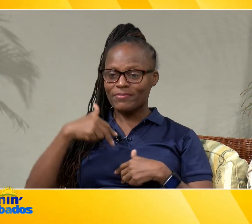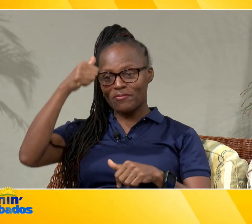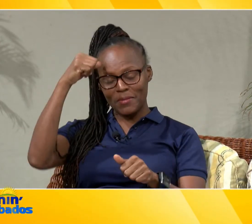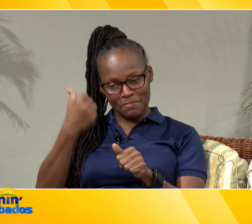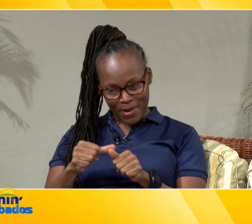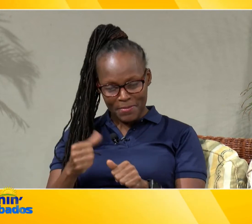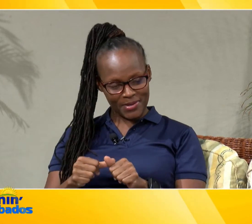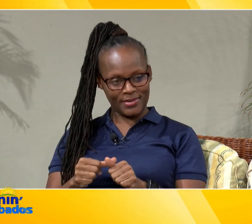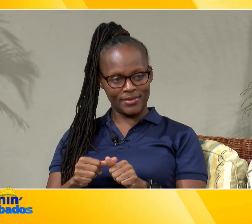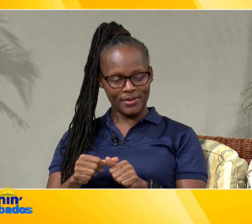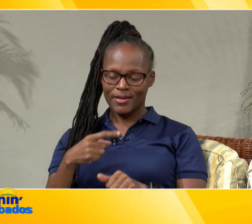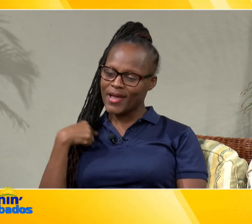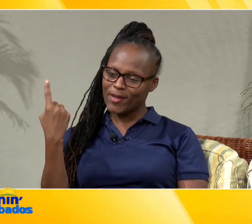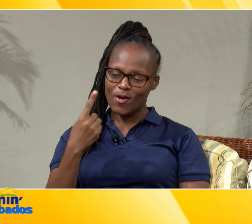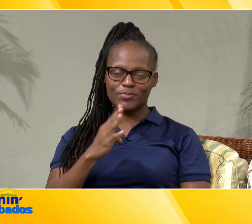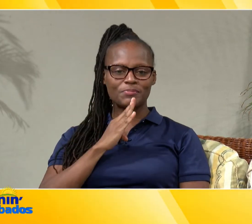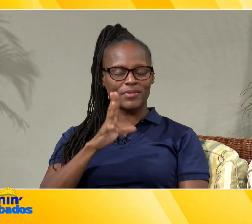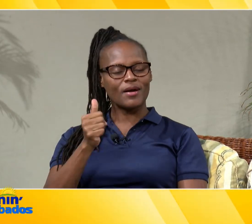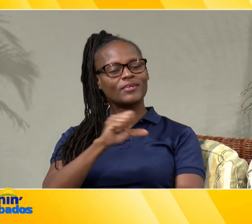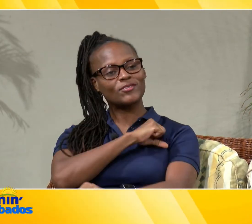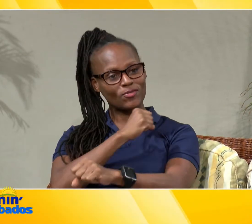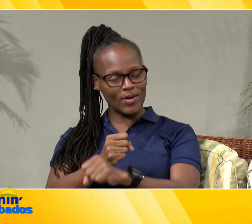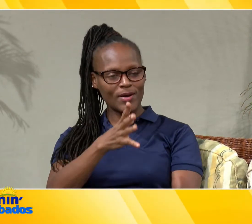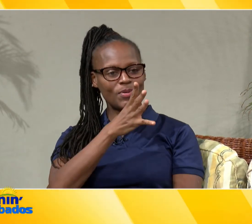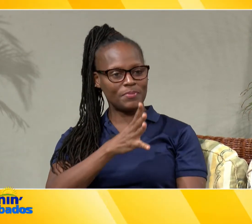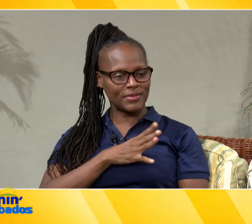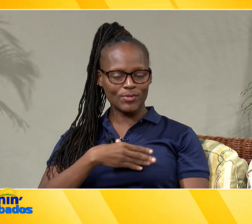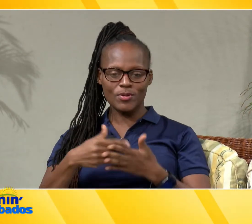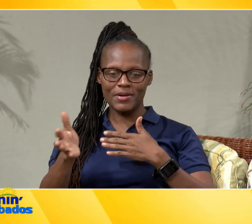I'm not afraid of anything. I remember